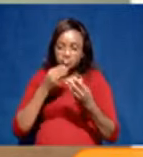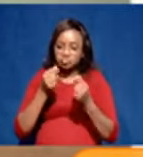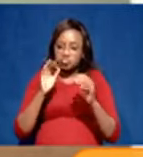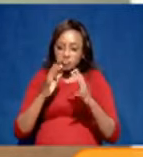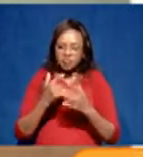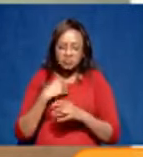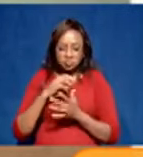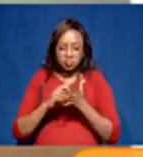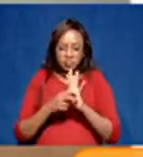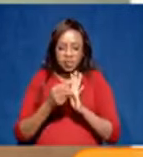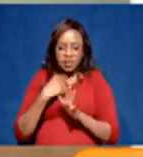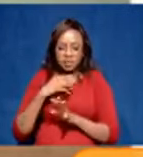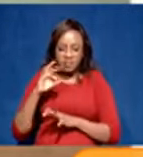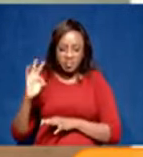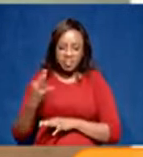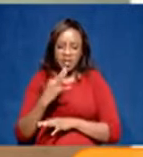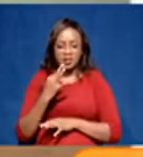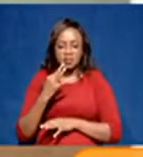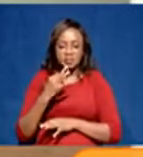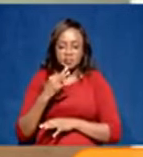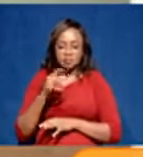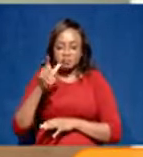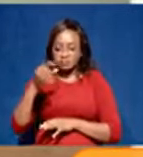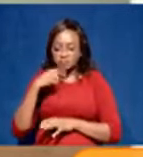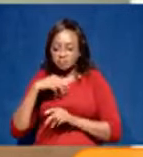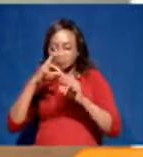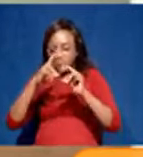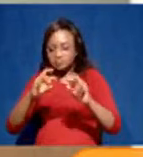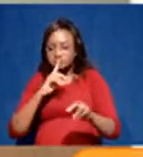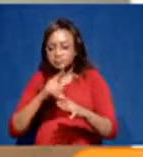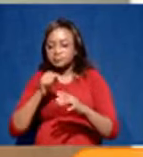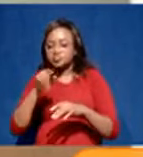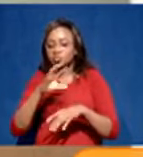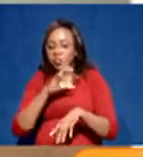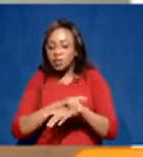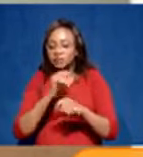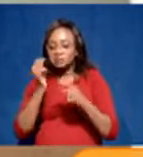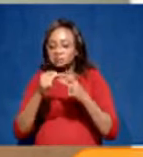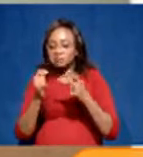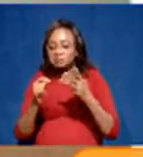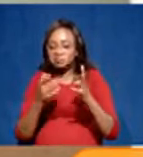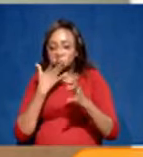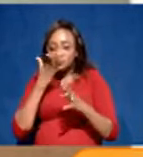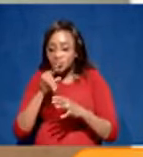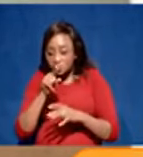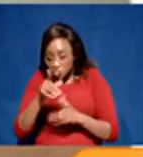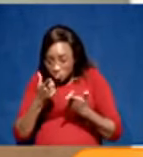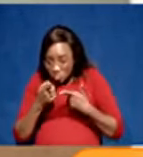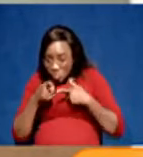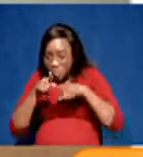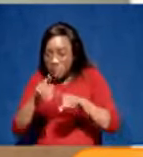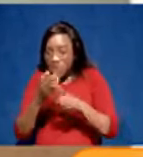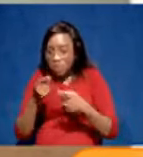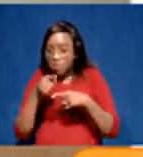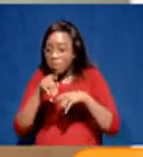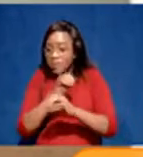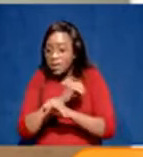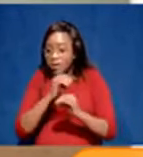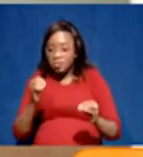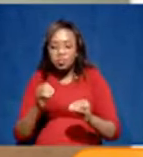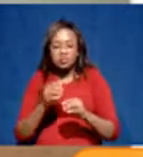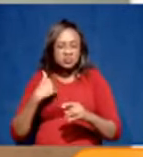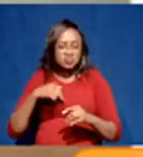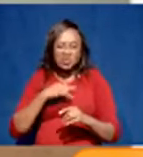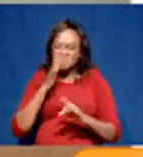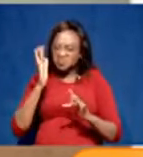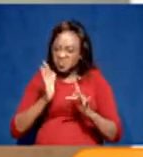third eye from Parliament. They are the ones to check and say, okay, you received this in terms of feedback. Did you comply or not? So we will not proceed